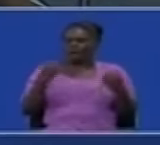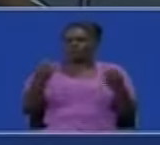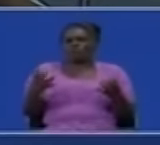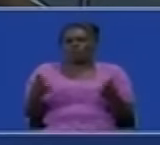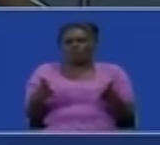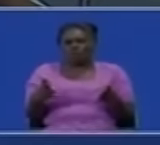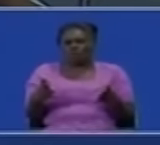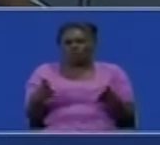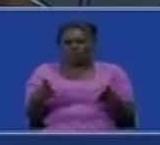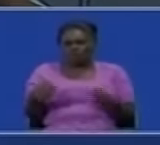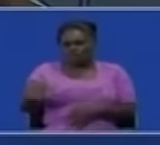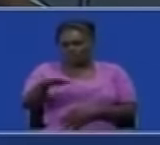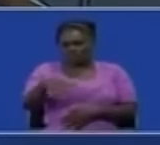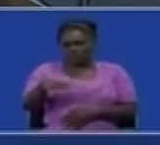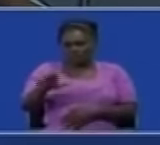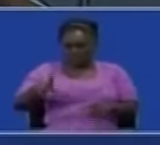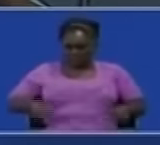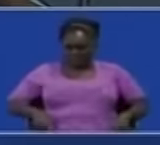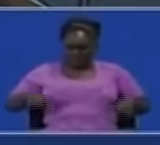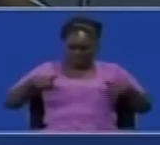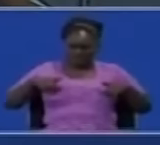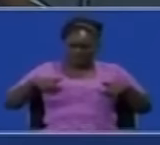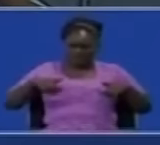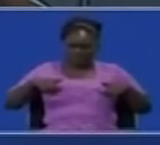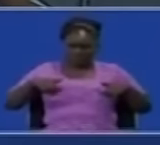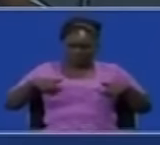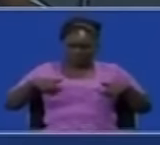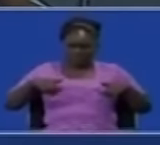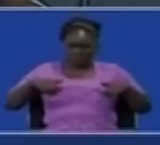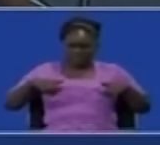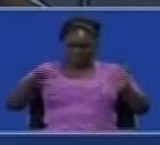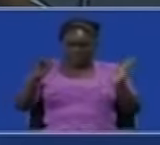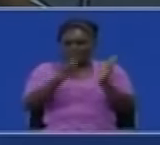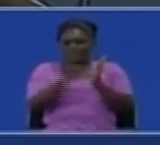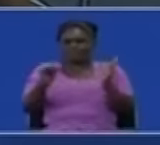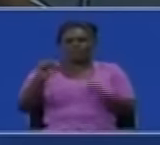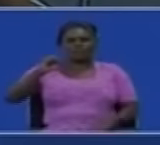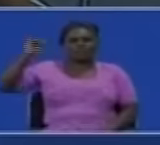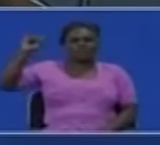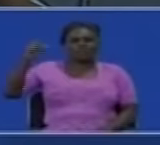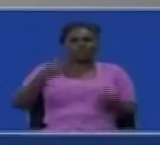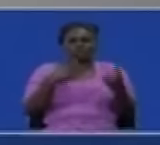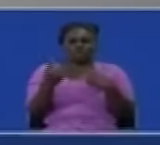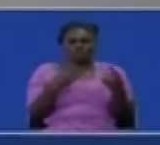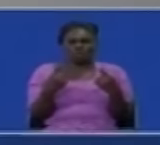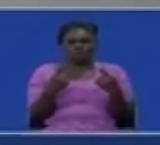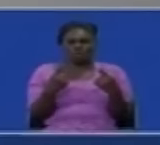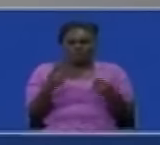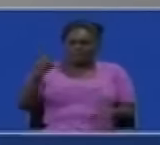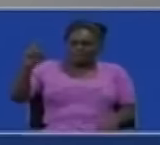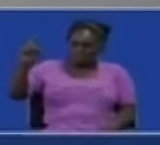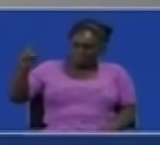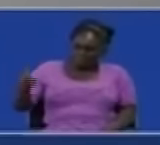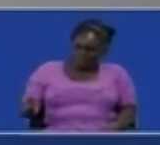said about the environment that we live in right now and the kind of impact that political talk is having on us. We